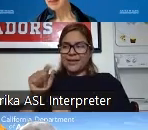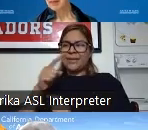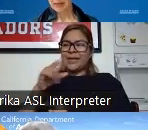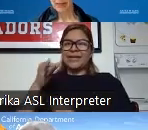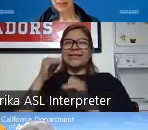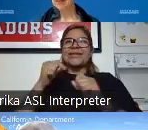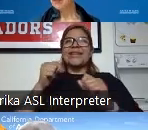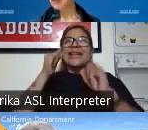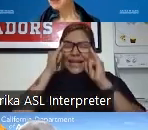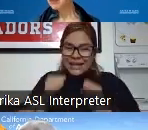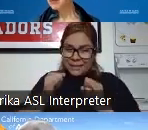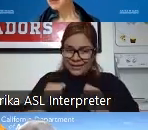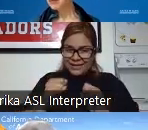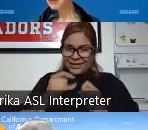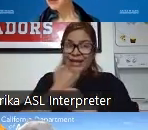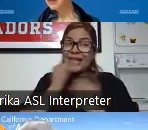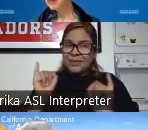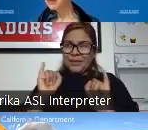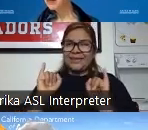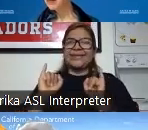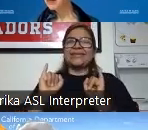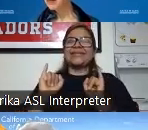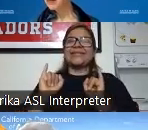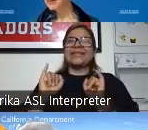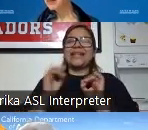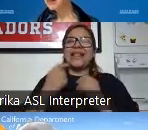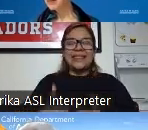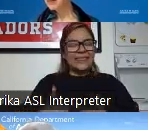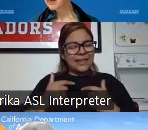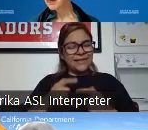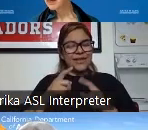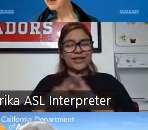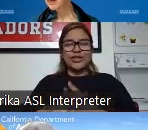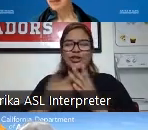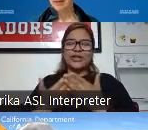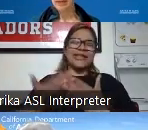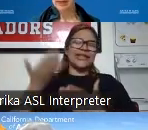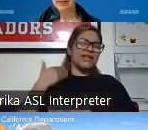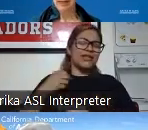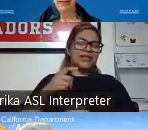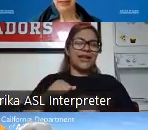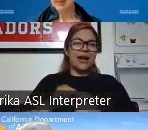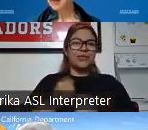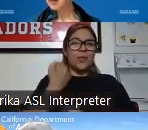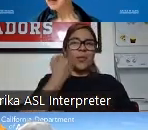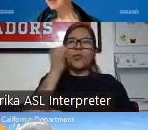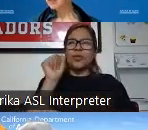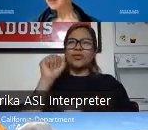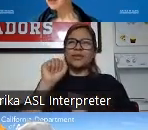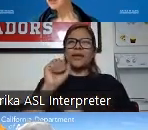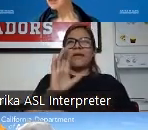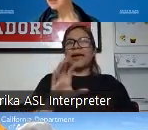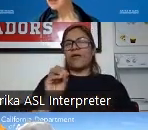living that started back in the 1970s with the San Francisco protests for